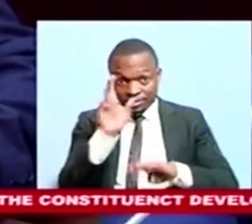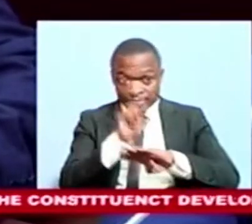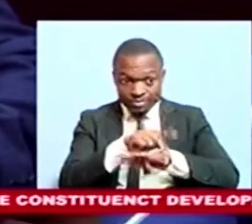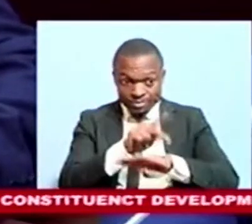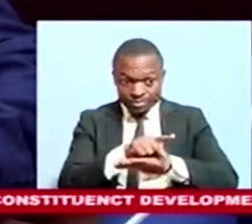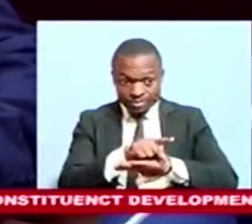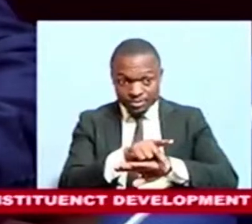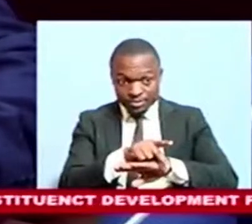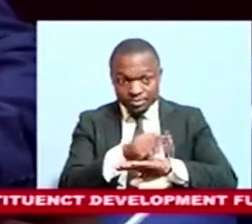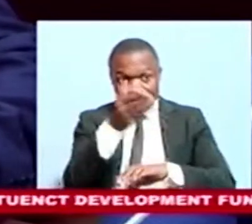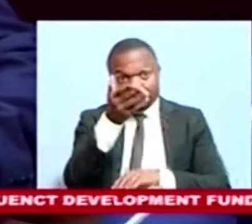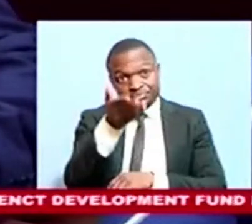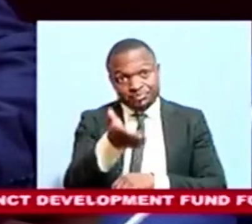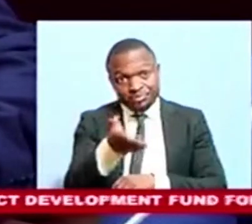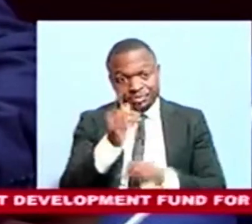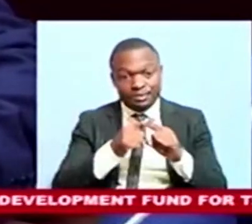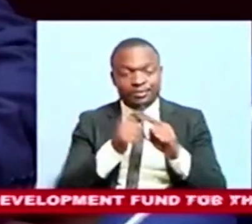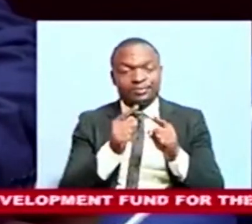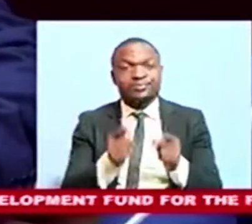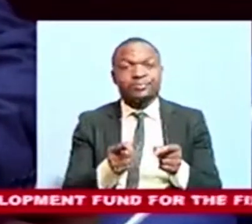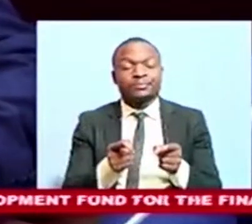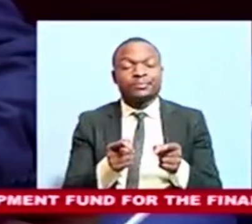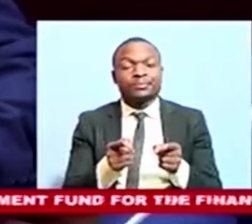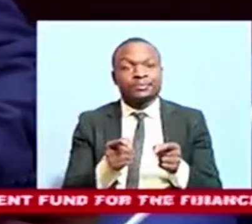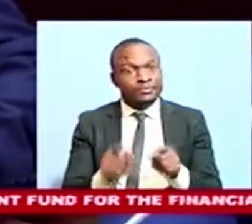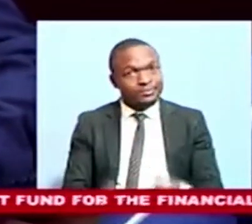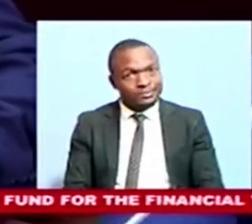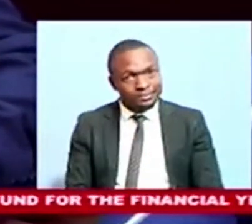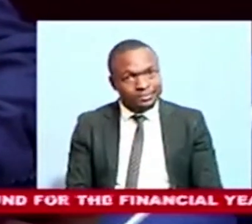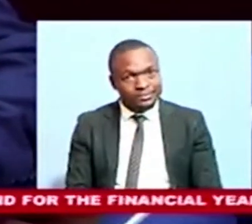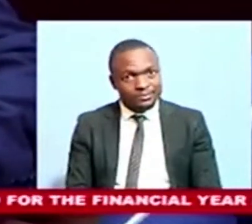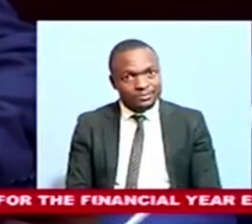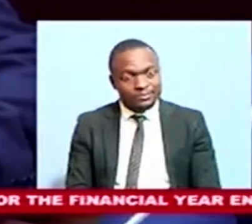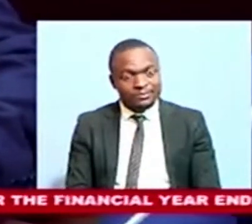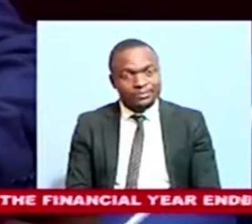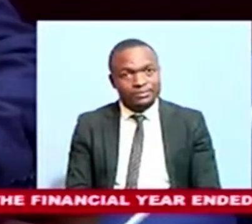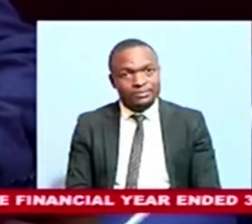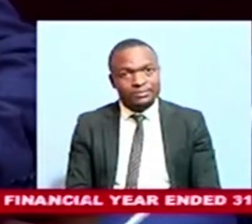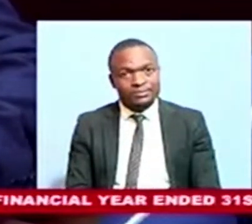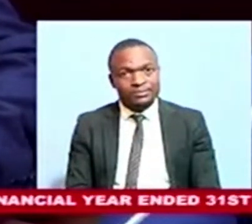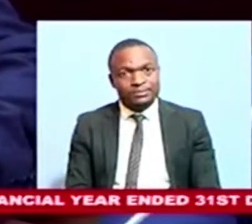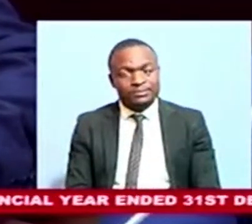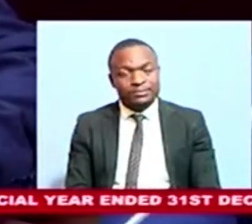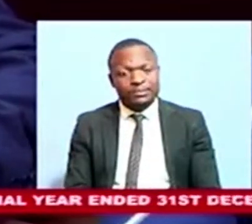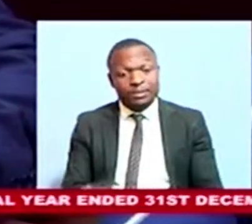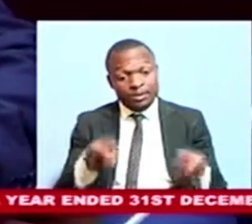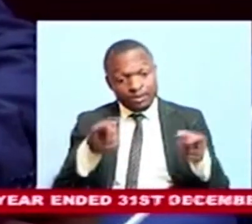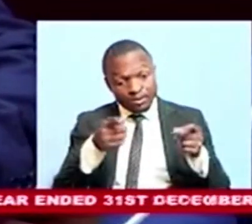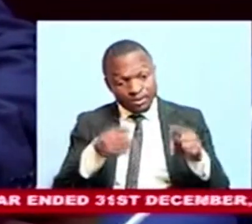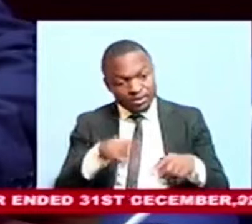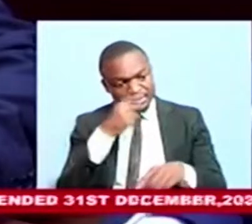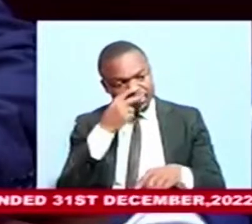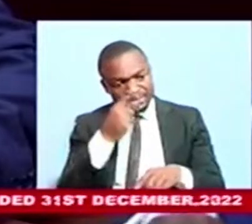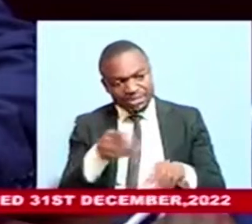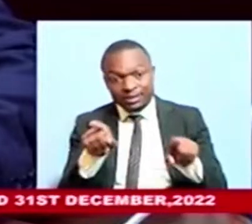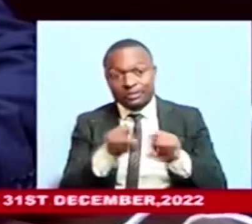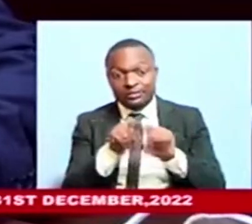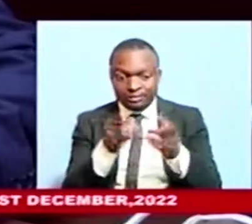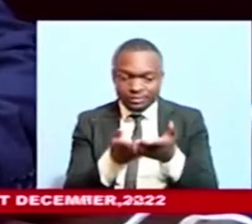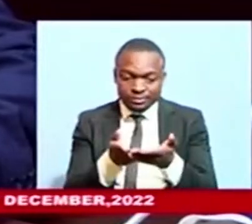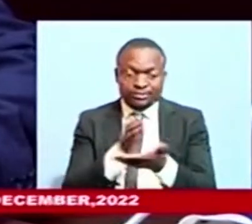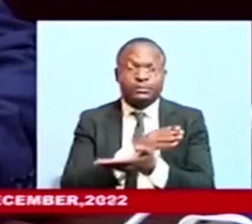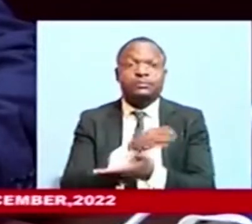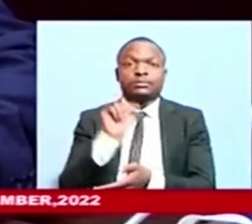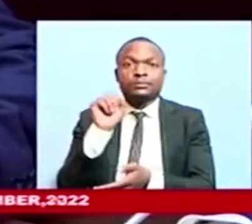are outstanding, but since then, when you look at the same page 11,